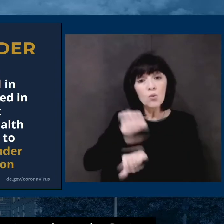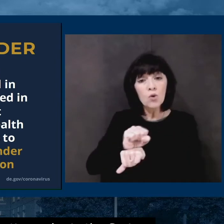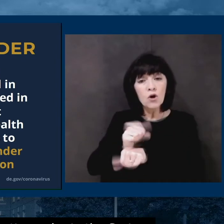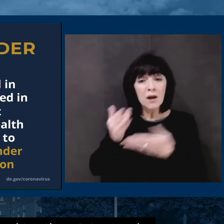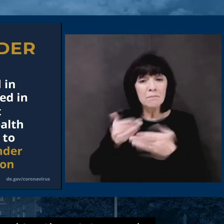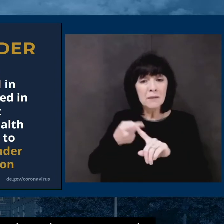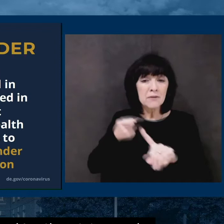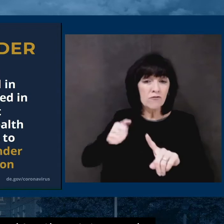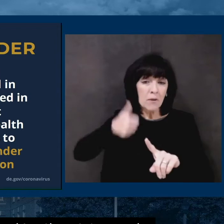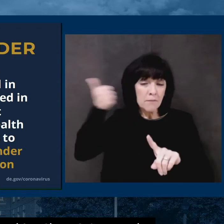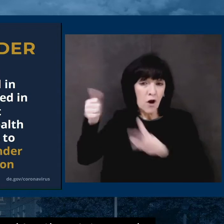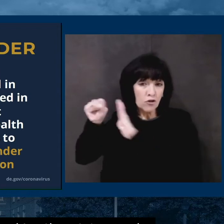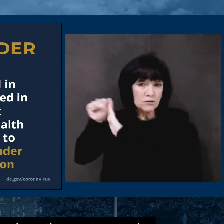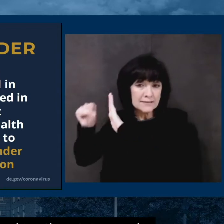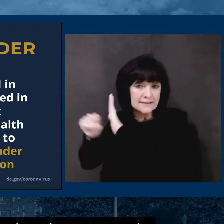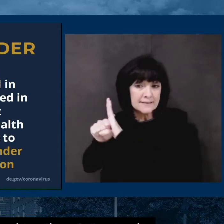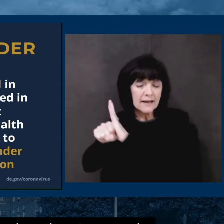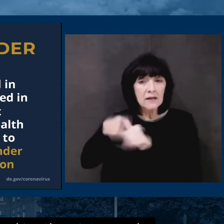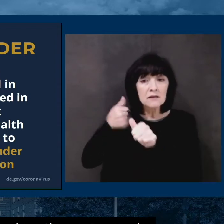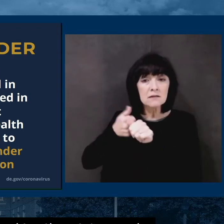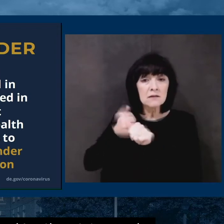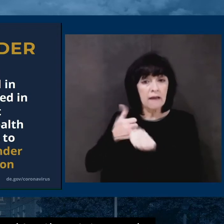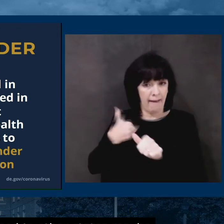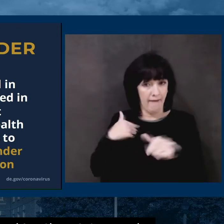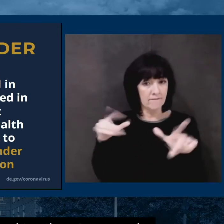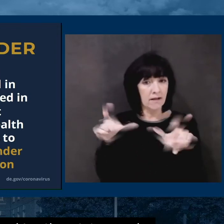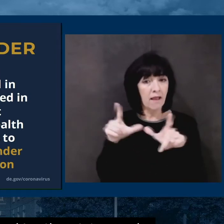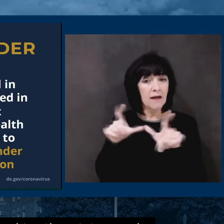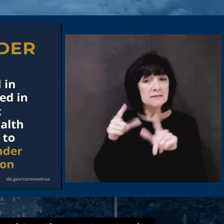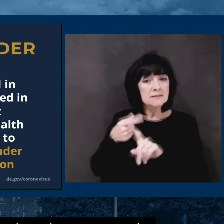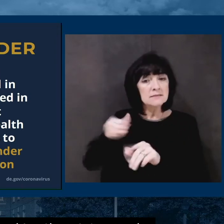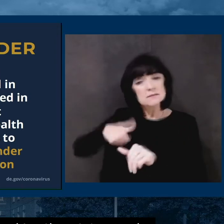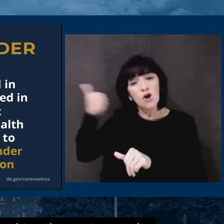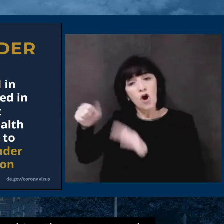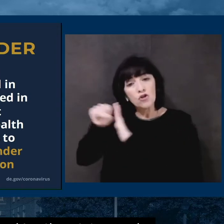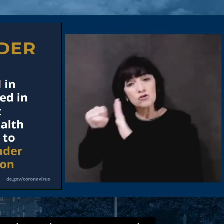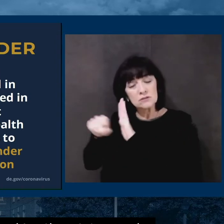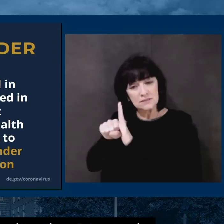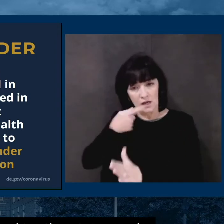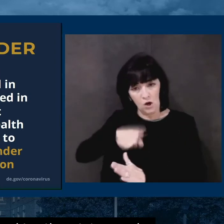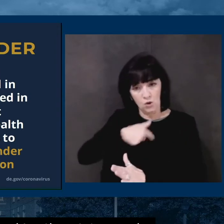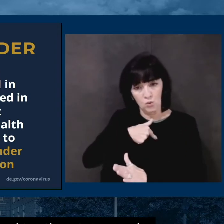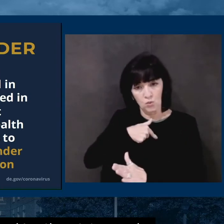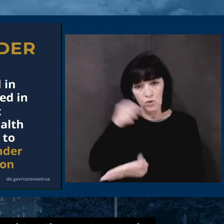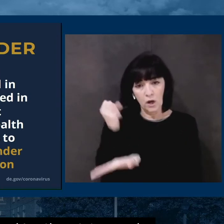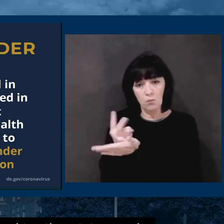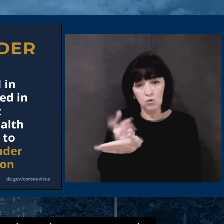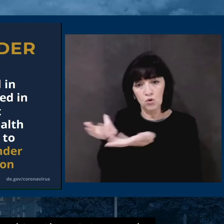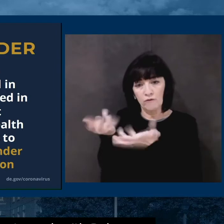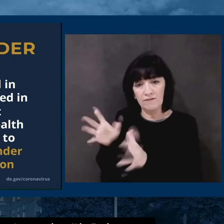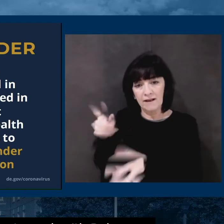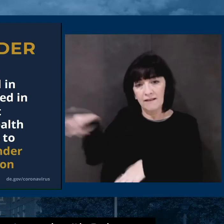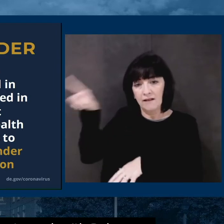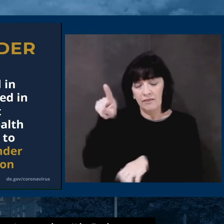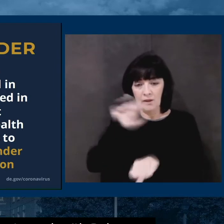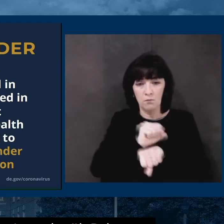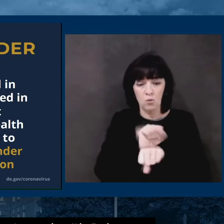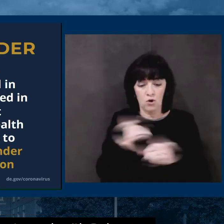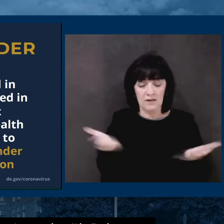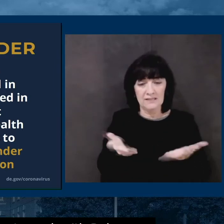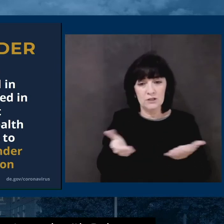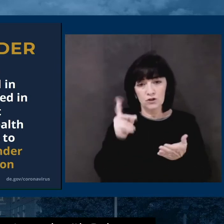5 years or recent graduates, to work in Delaware hospitals under appropriate supervision under